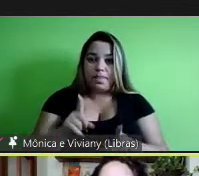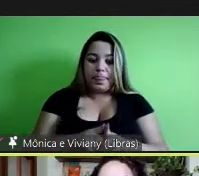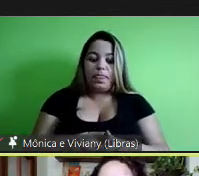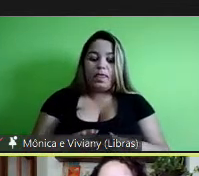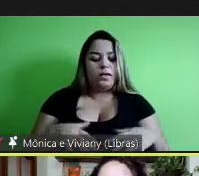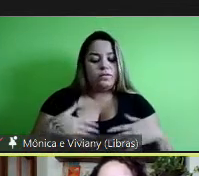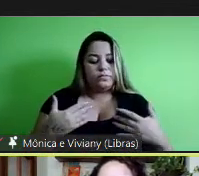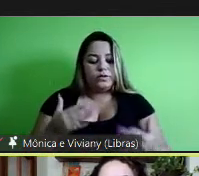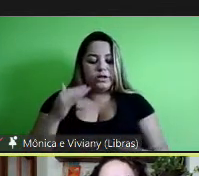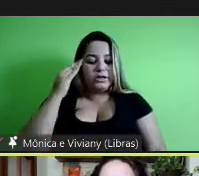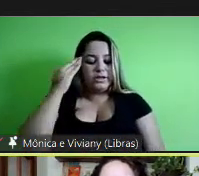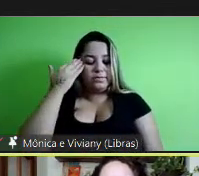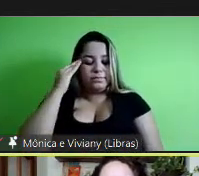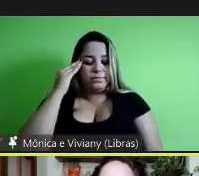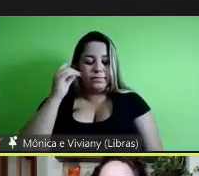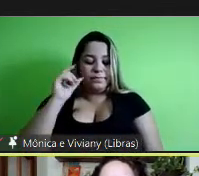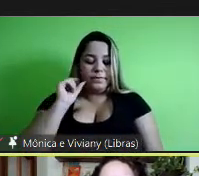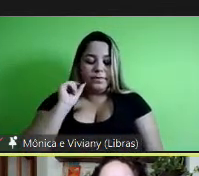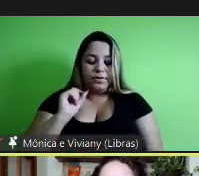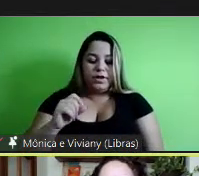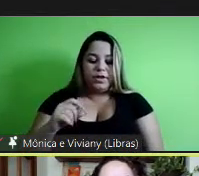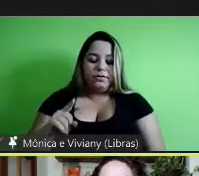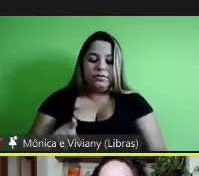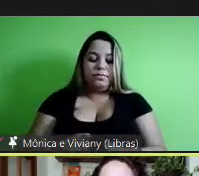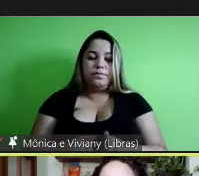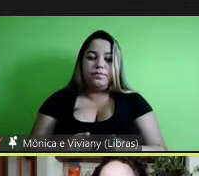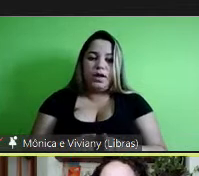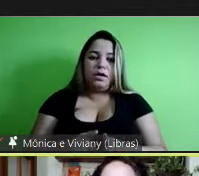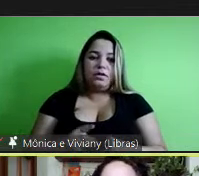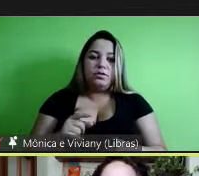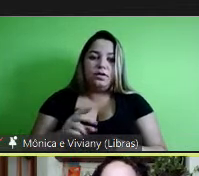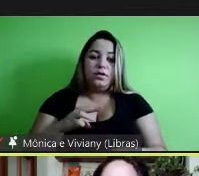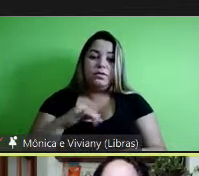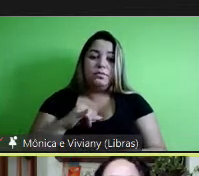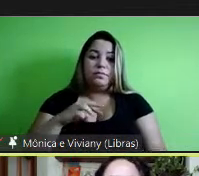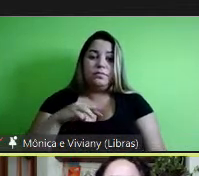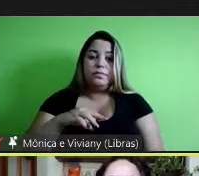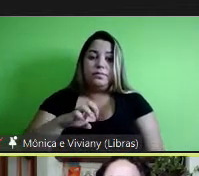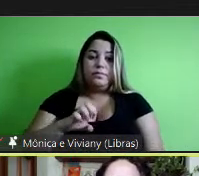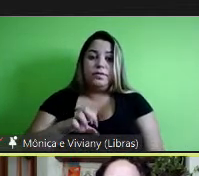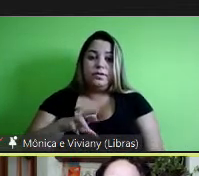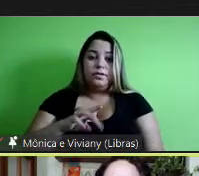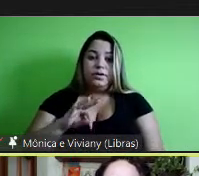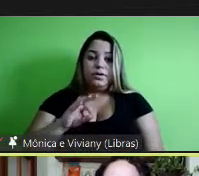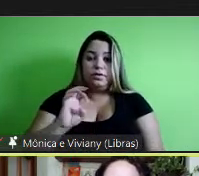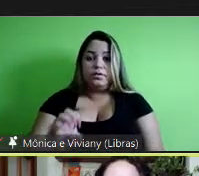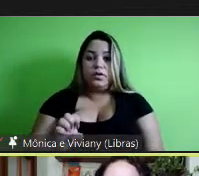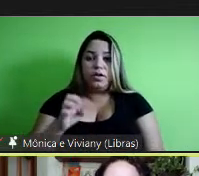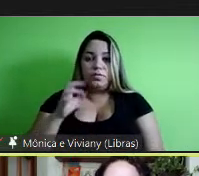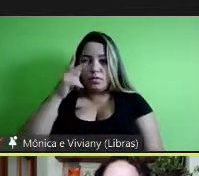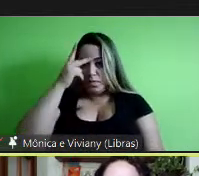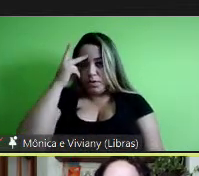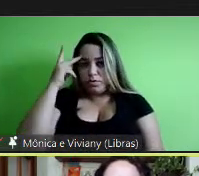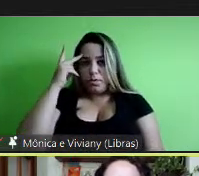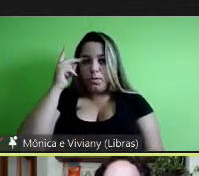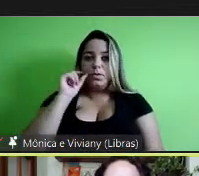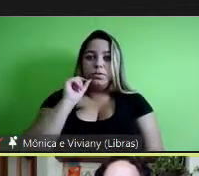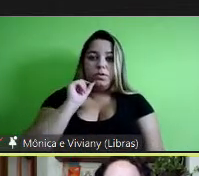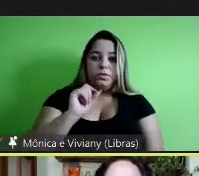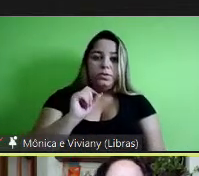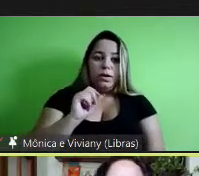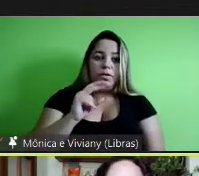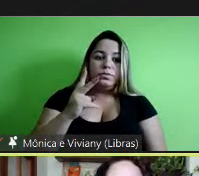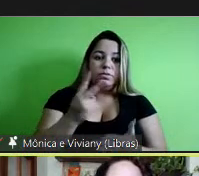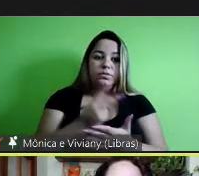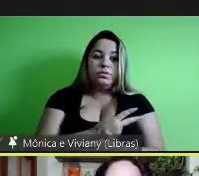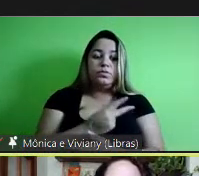food security and nutritional security. So we understand this right as an inherent right to all people